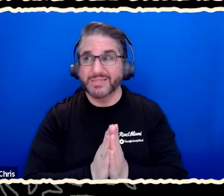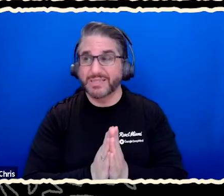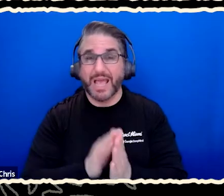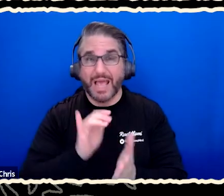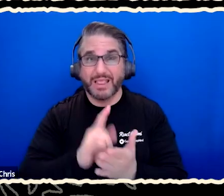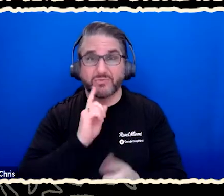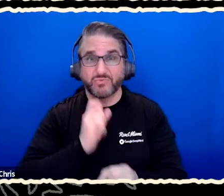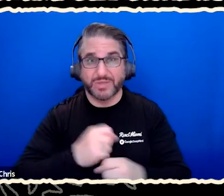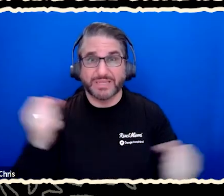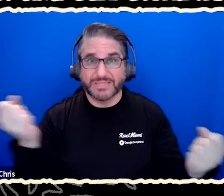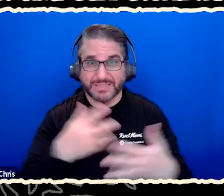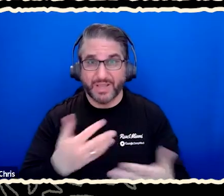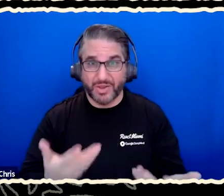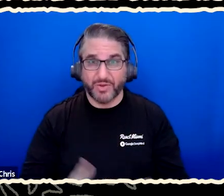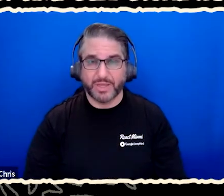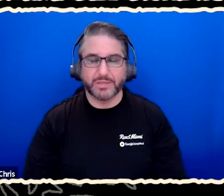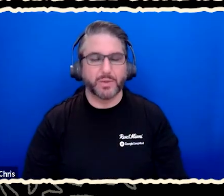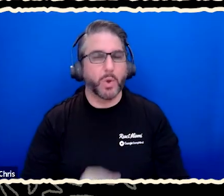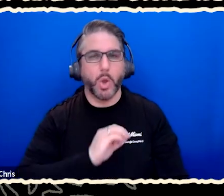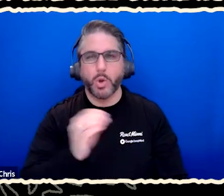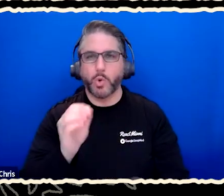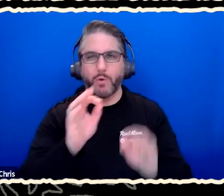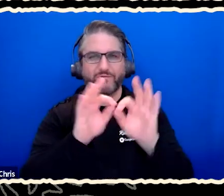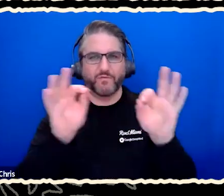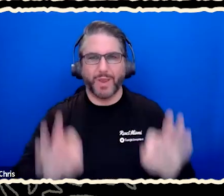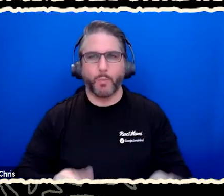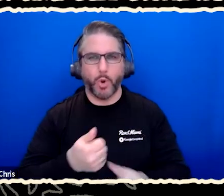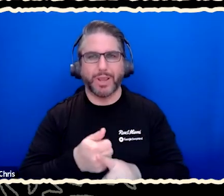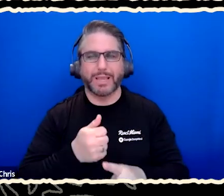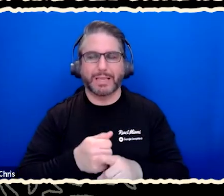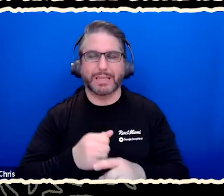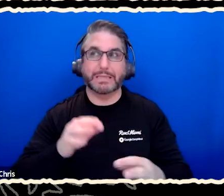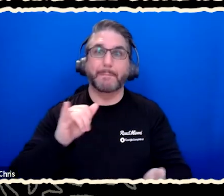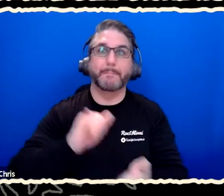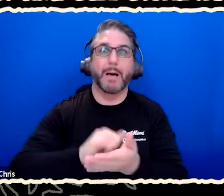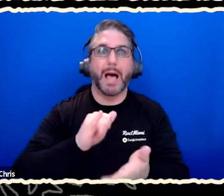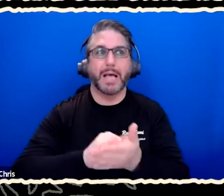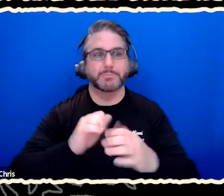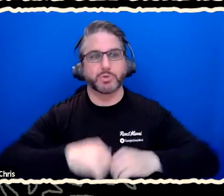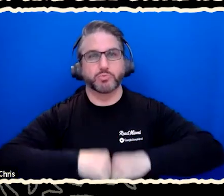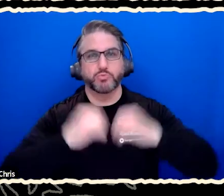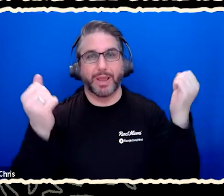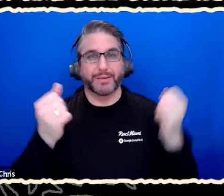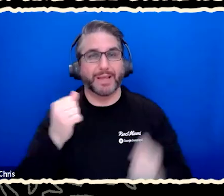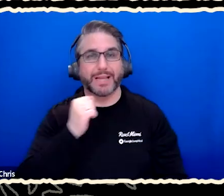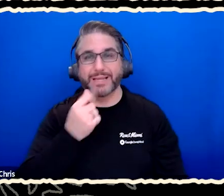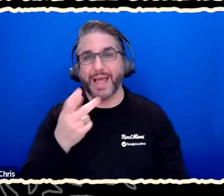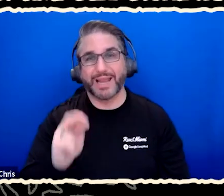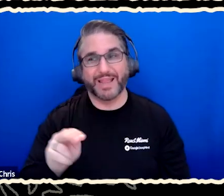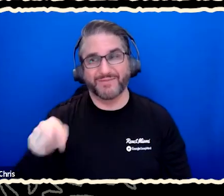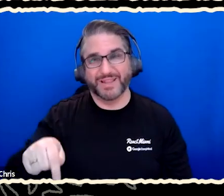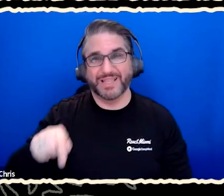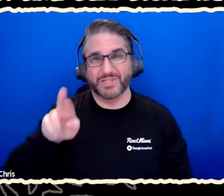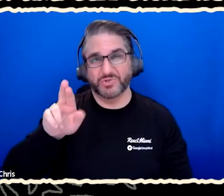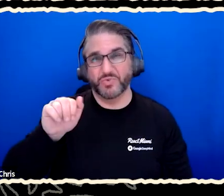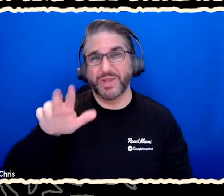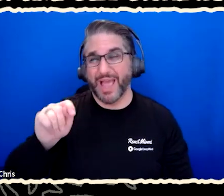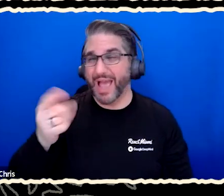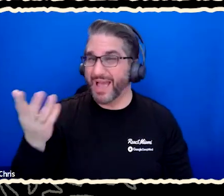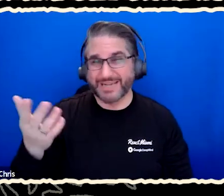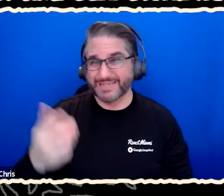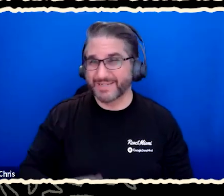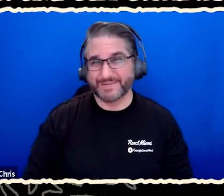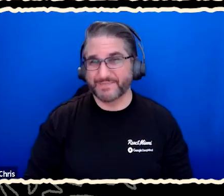sounds. So yes, no framework is invincible. Not even React. No,